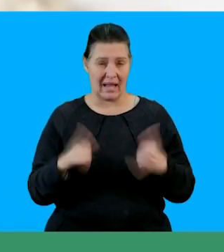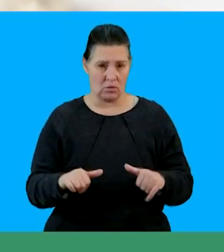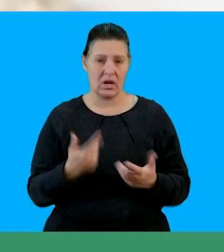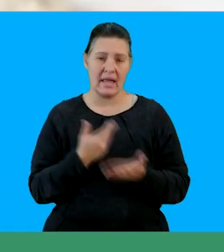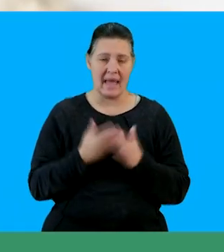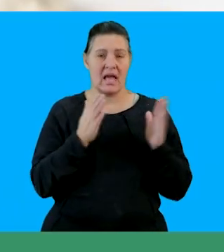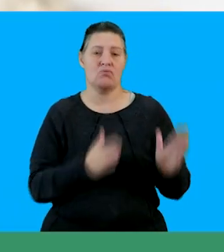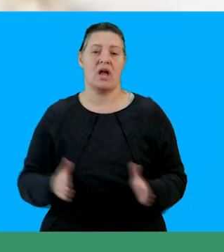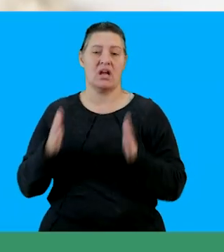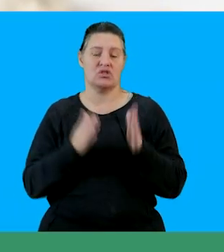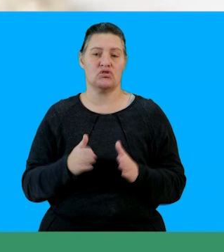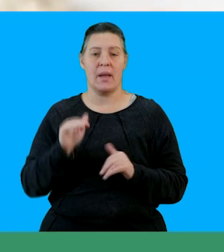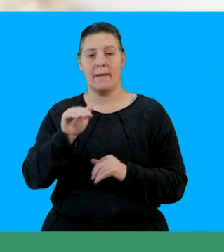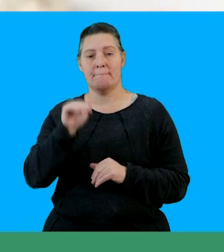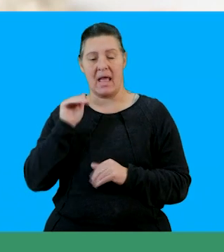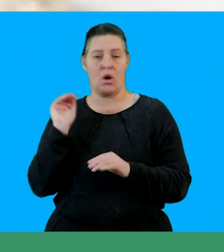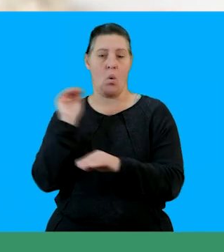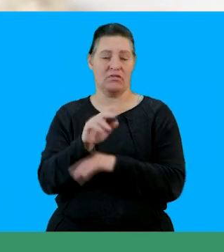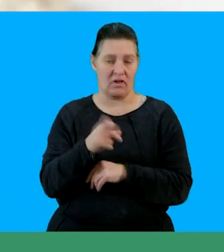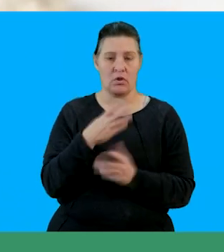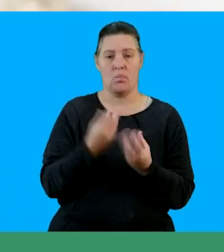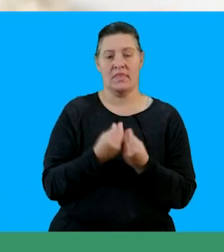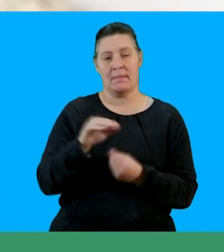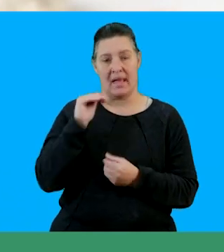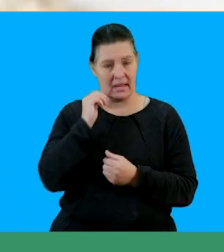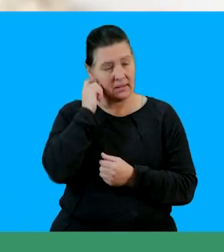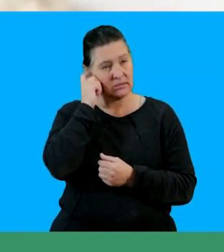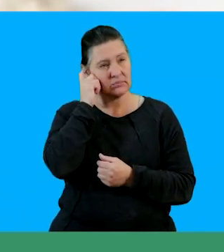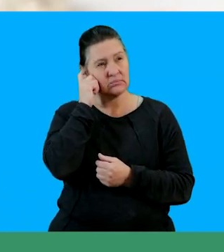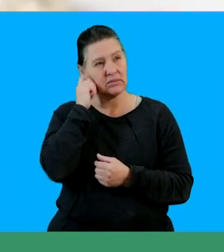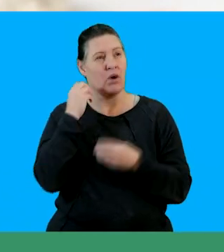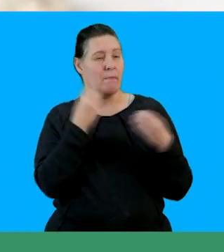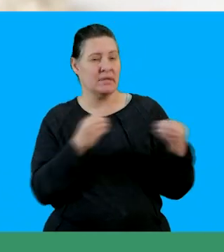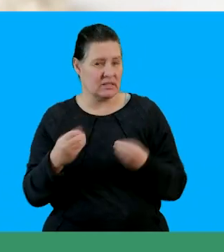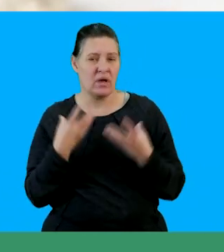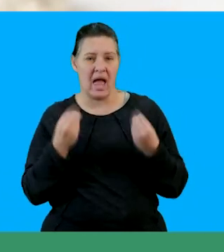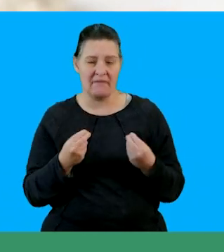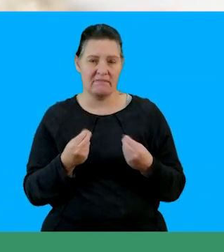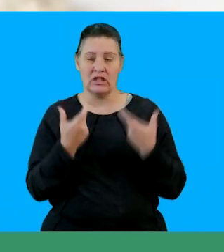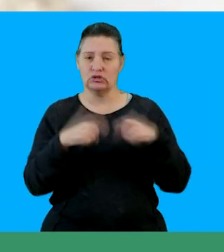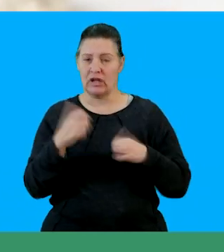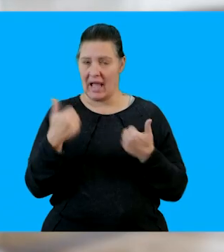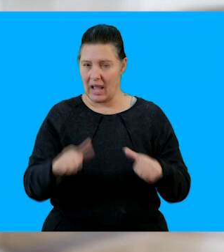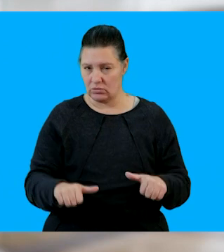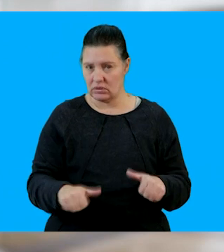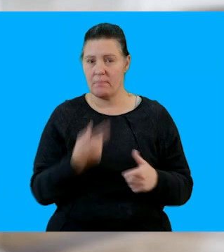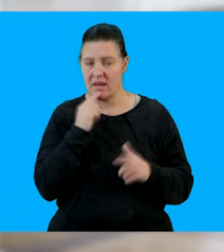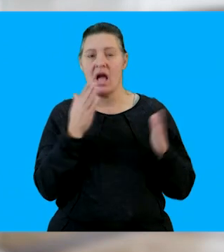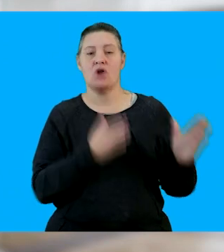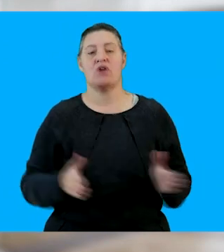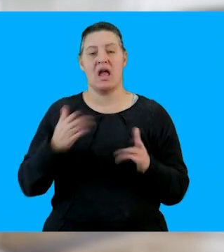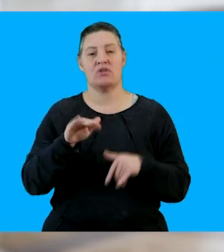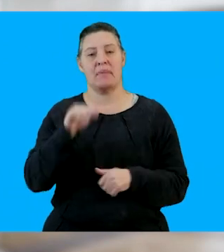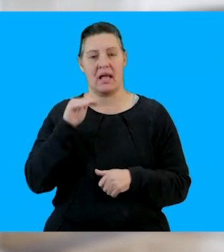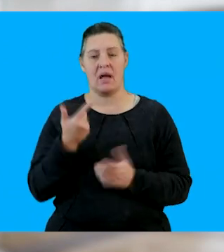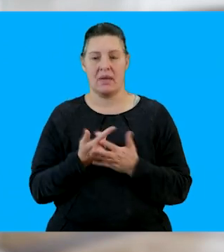account can arrange a bank overdraft with their bank. So obviously, if you're a business and you're having a check account, you can arrange